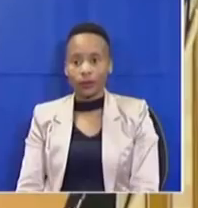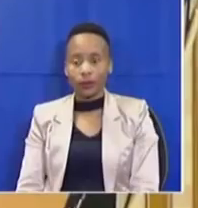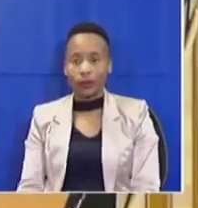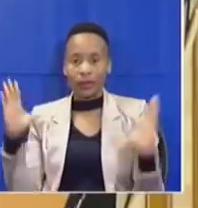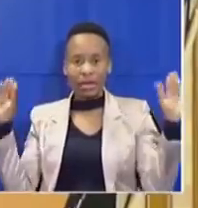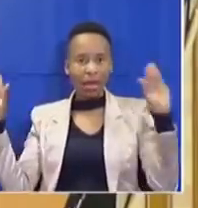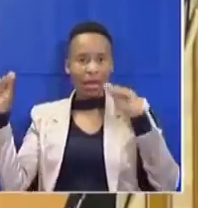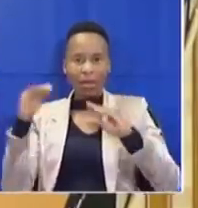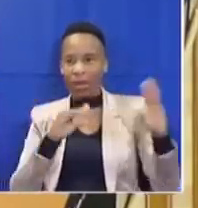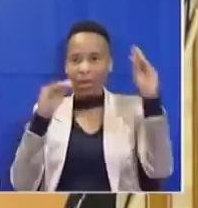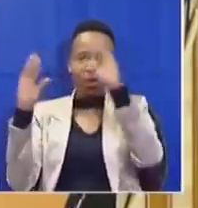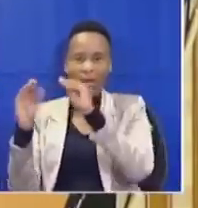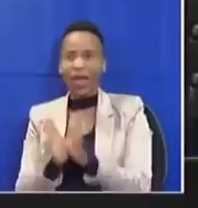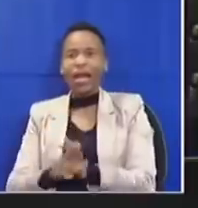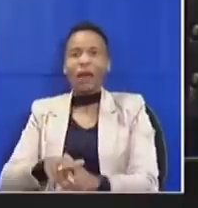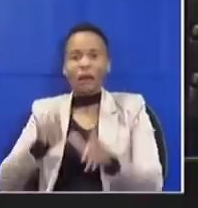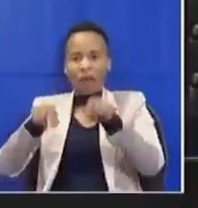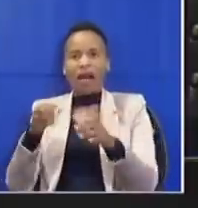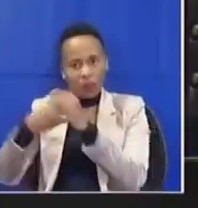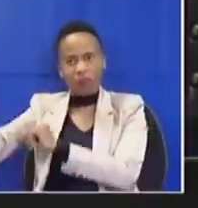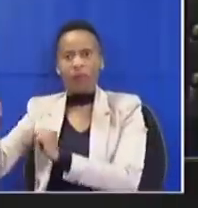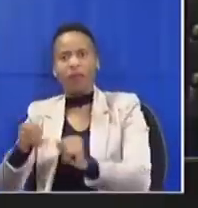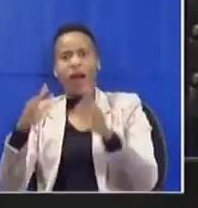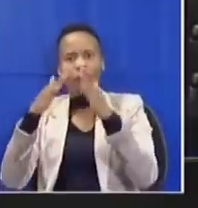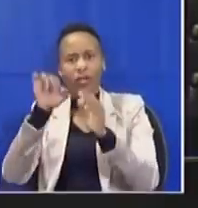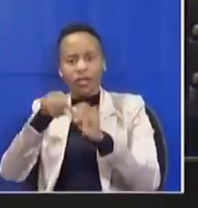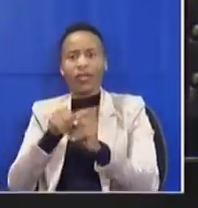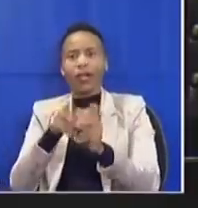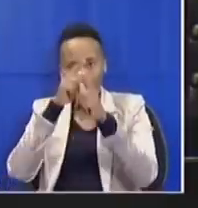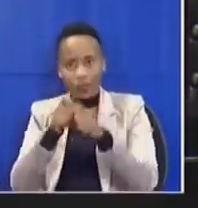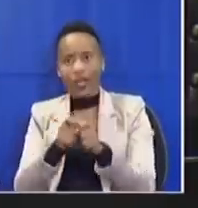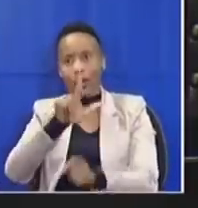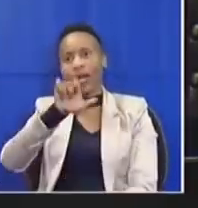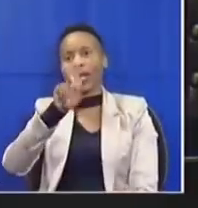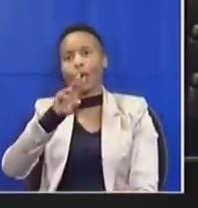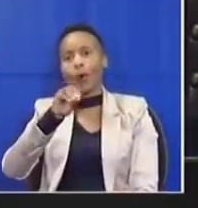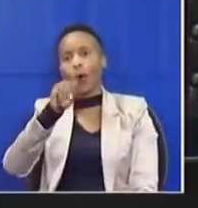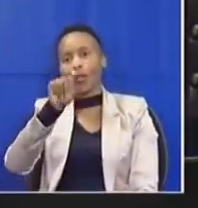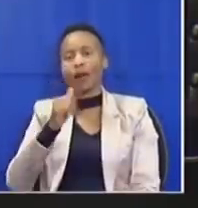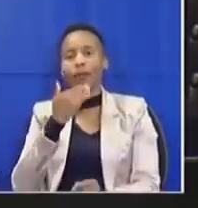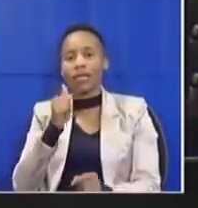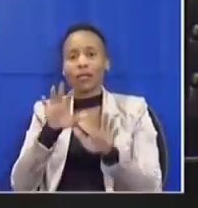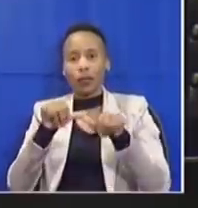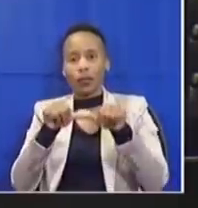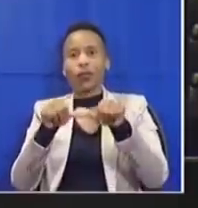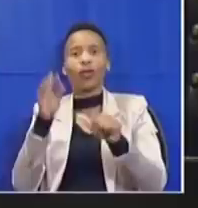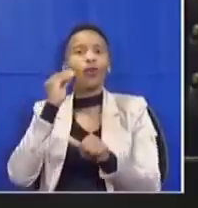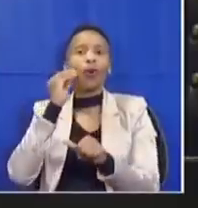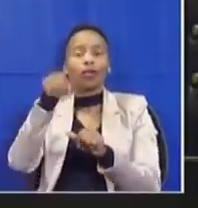Honorable, he must leave the house. Point of order. Honorable Lukota, please. No, they're leaving. Point of order. He knows he has to.